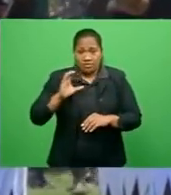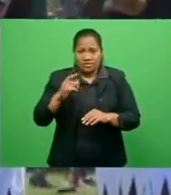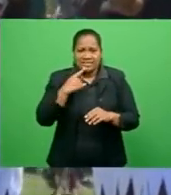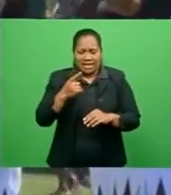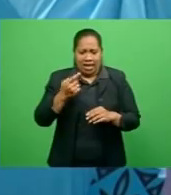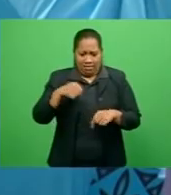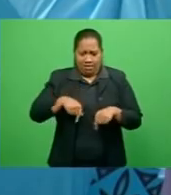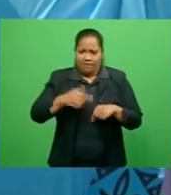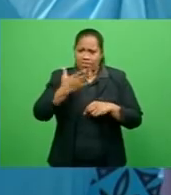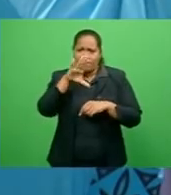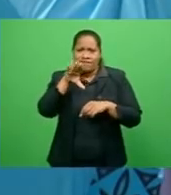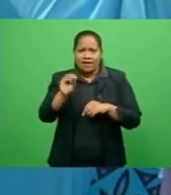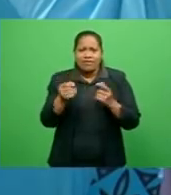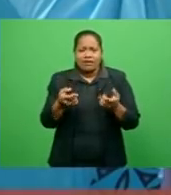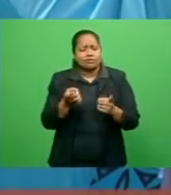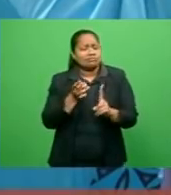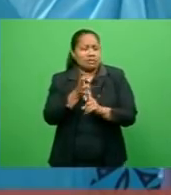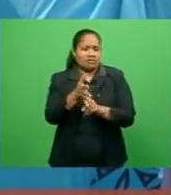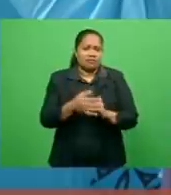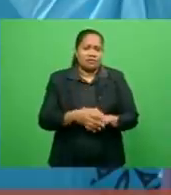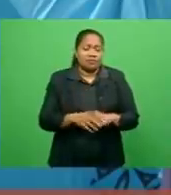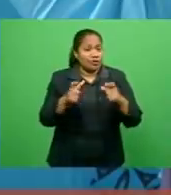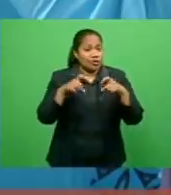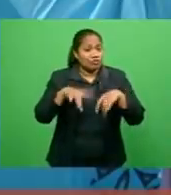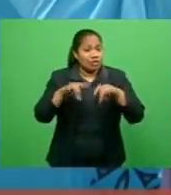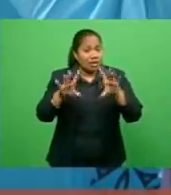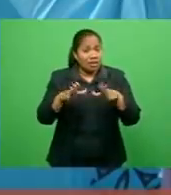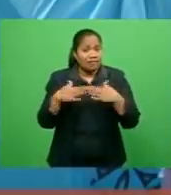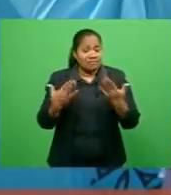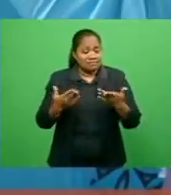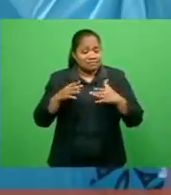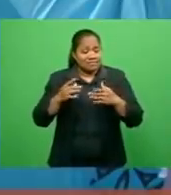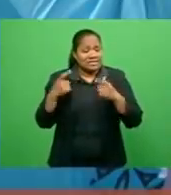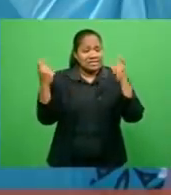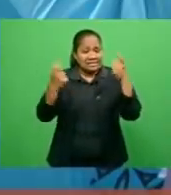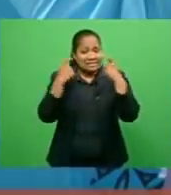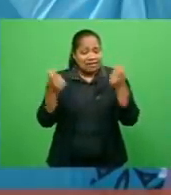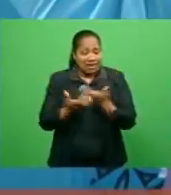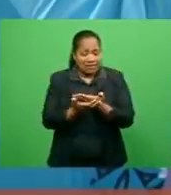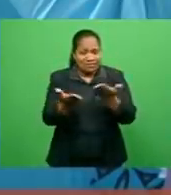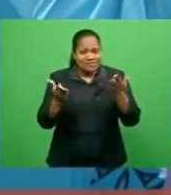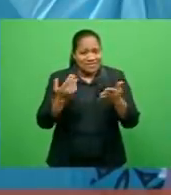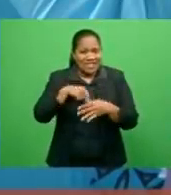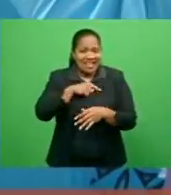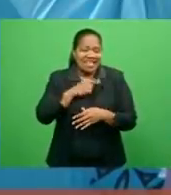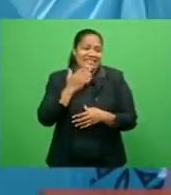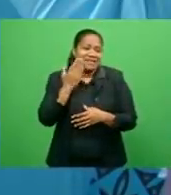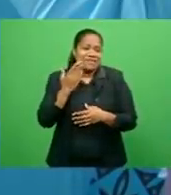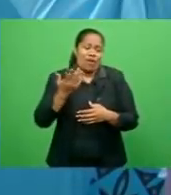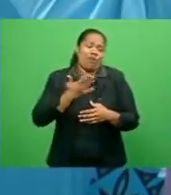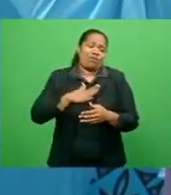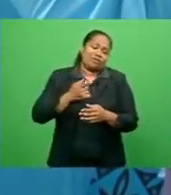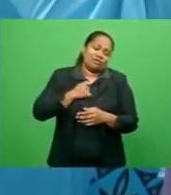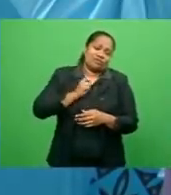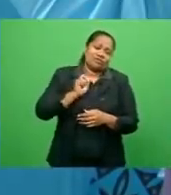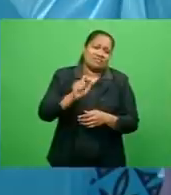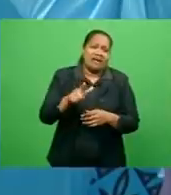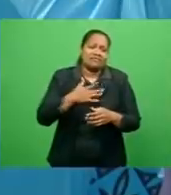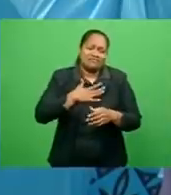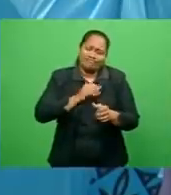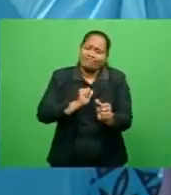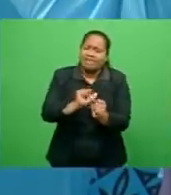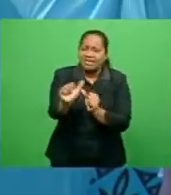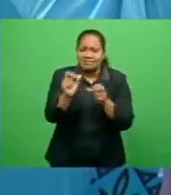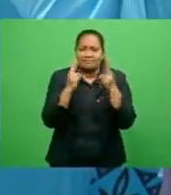special for him. Australians are celebrating with you as we speak, and I'd like to send my best wishes to the government and